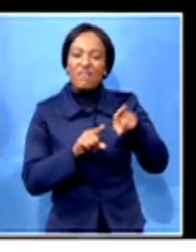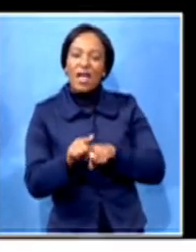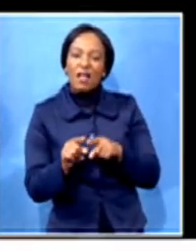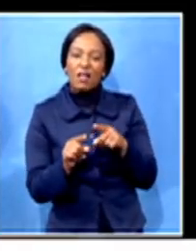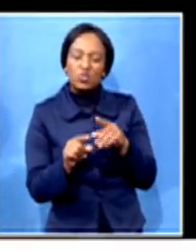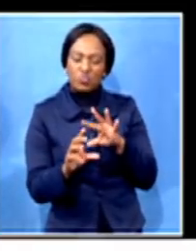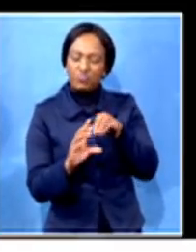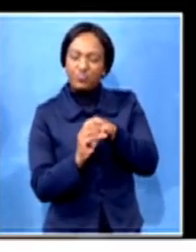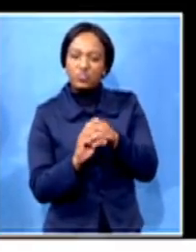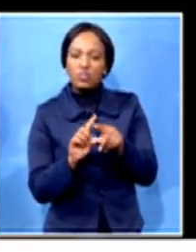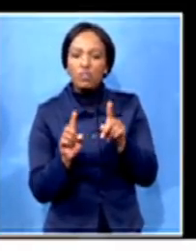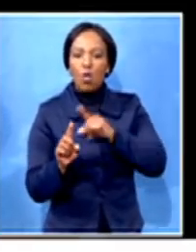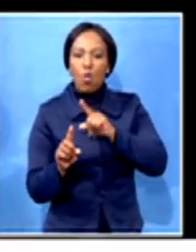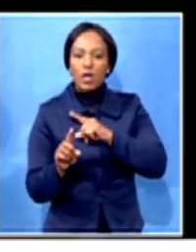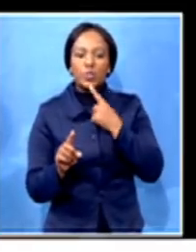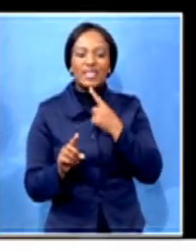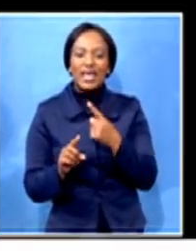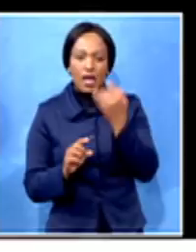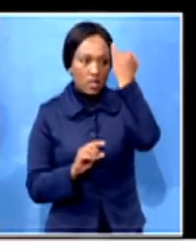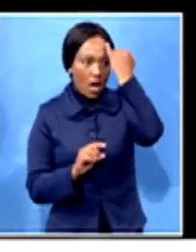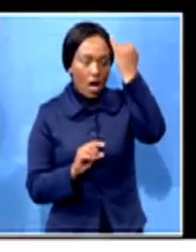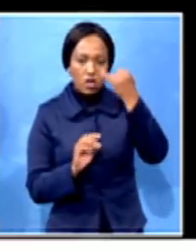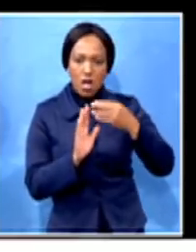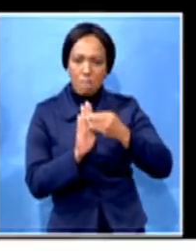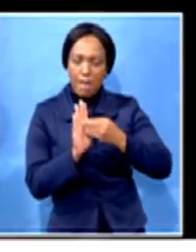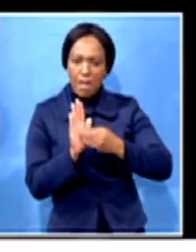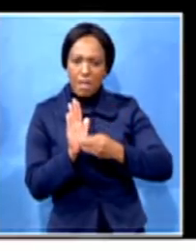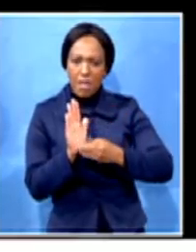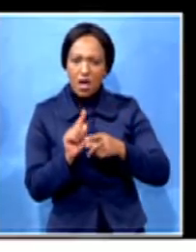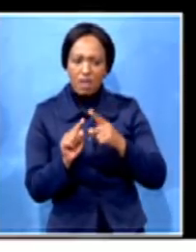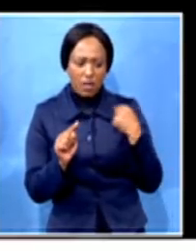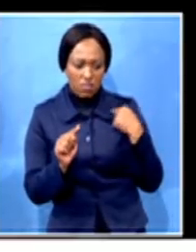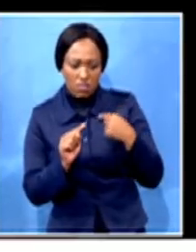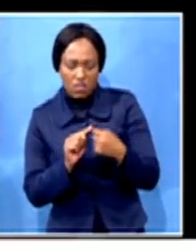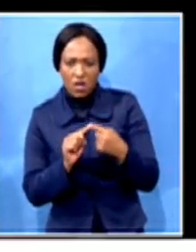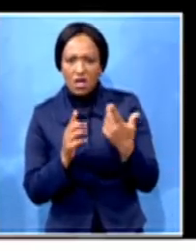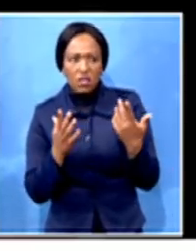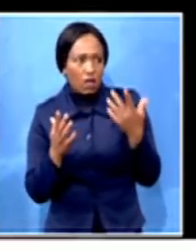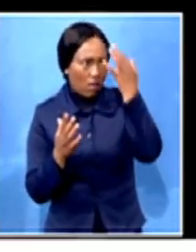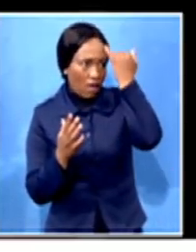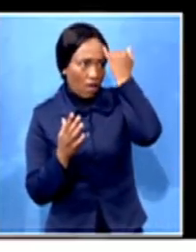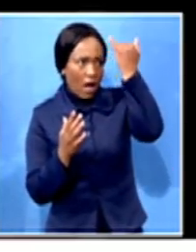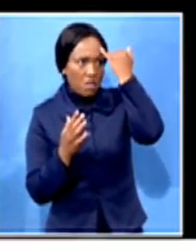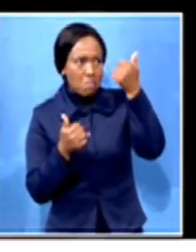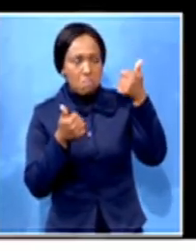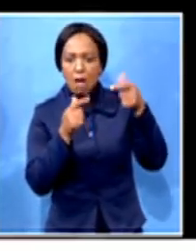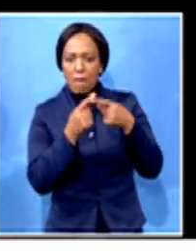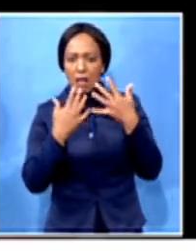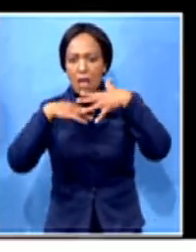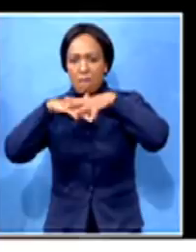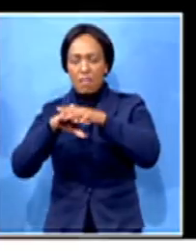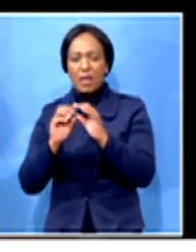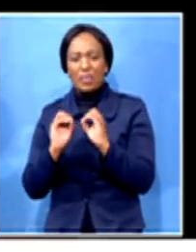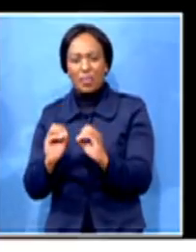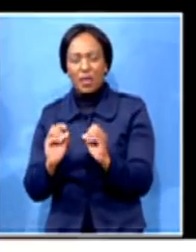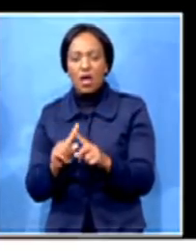of why any of these ideas essentially go to government and actually die there. And I think the way that they've tried to get around it